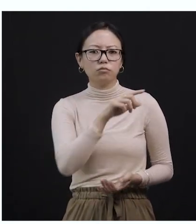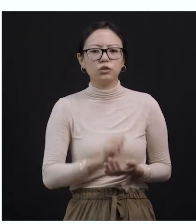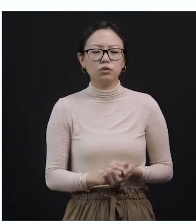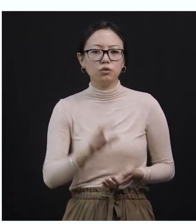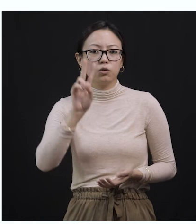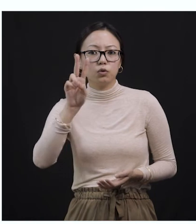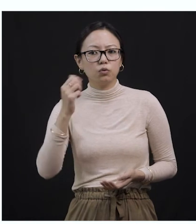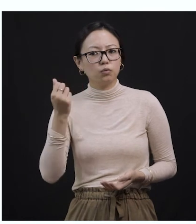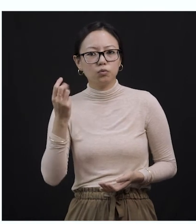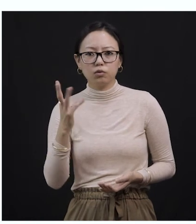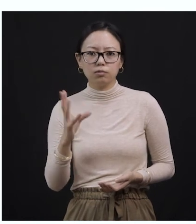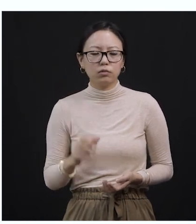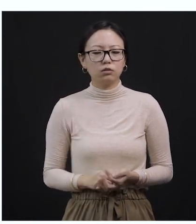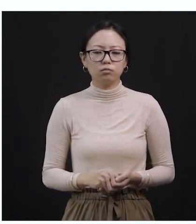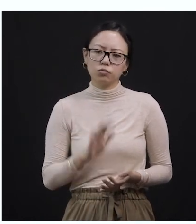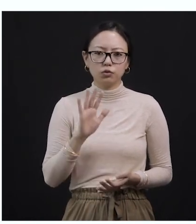number, 72,